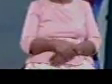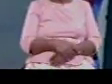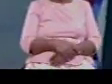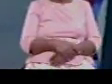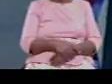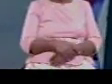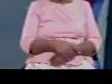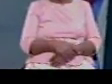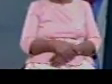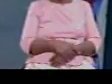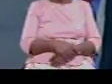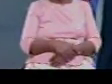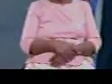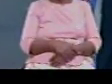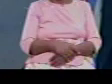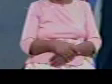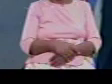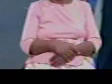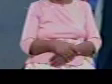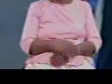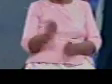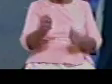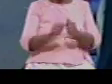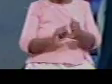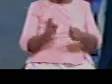North America, are you praying?